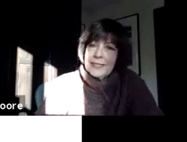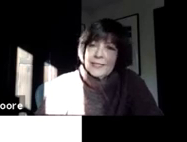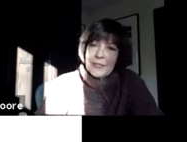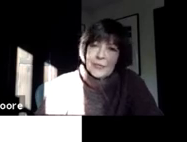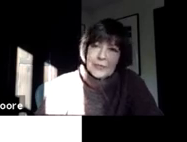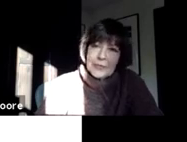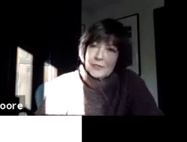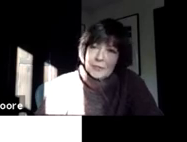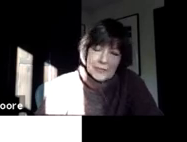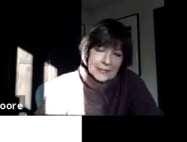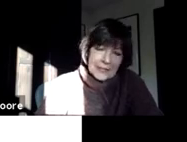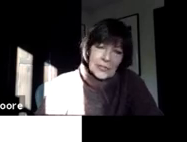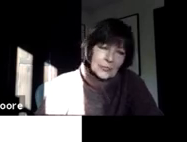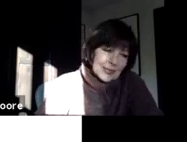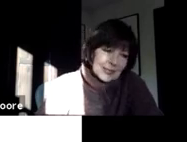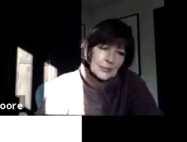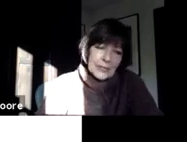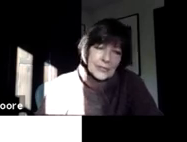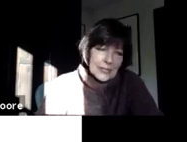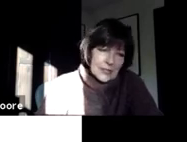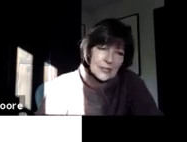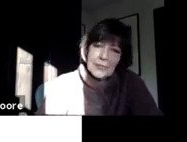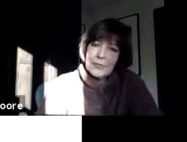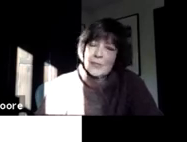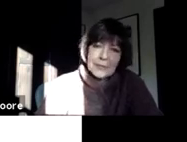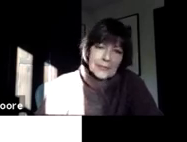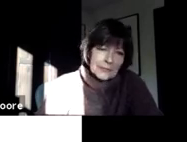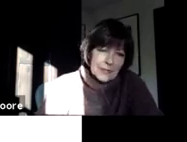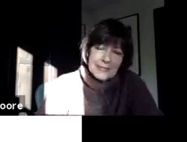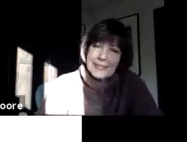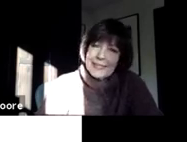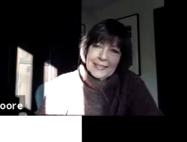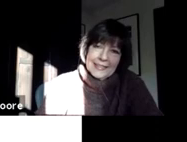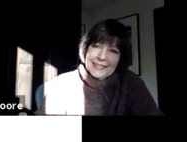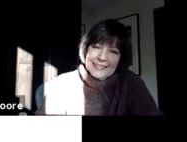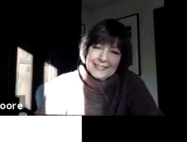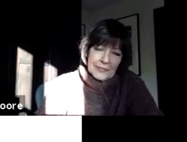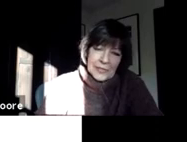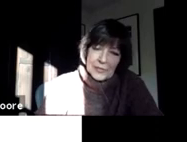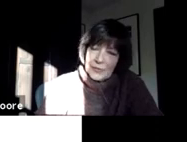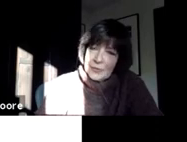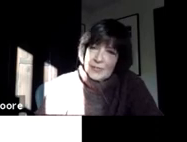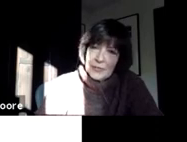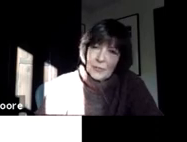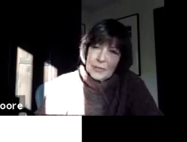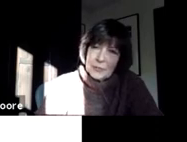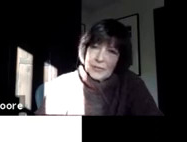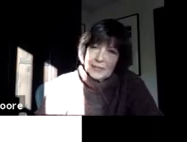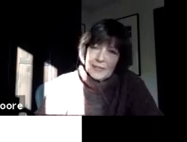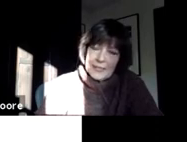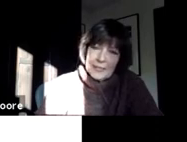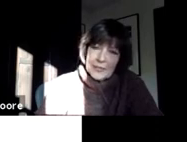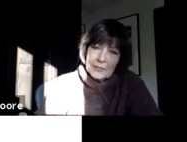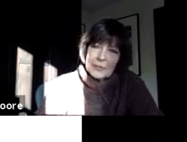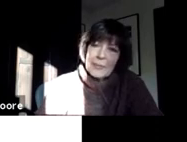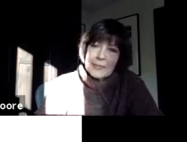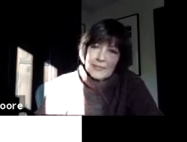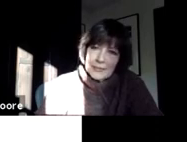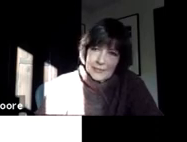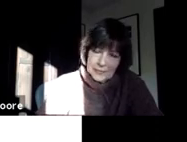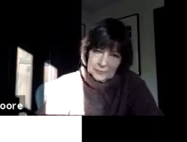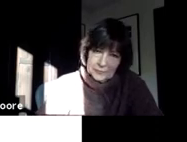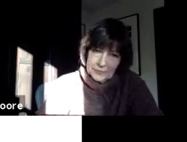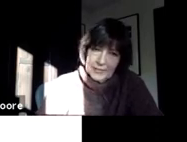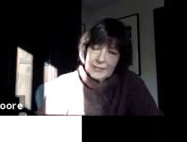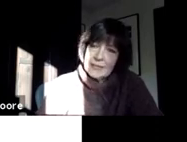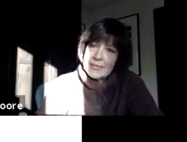a test, or you didn't get your way with your sisters or your friends, he'd give us a squeeze and wipe away our tears and remind